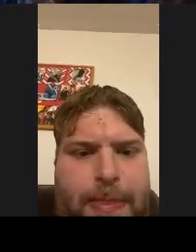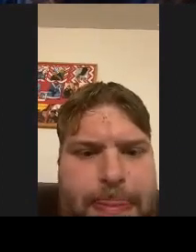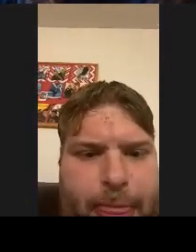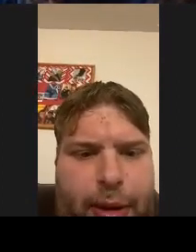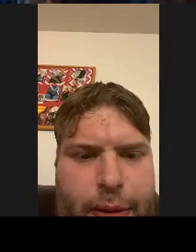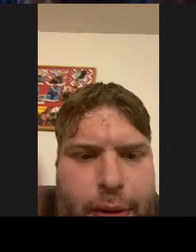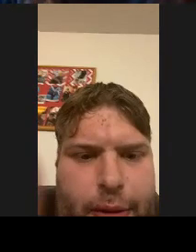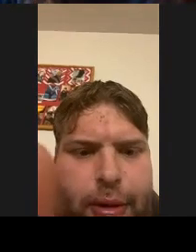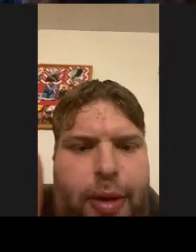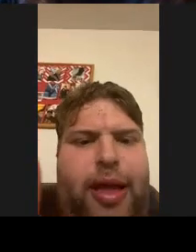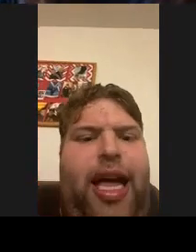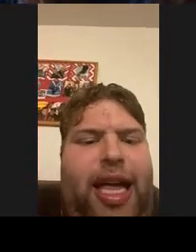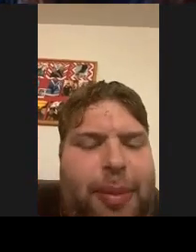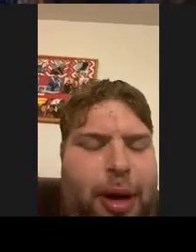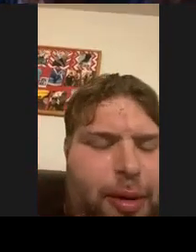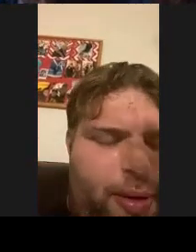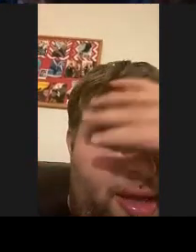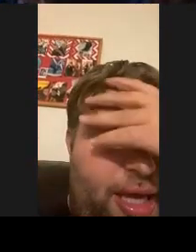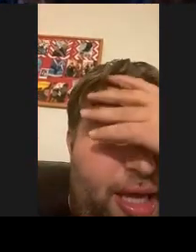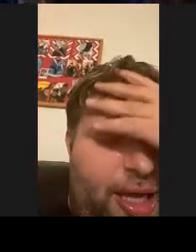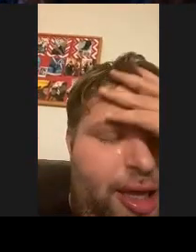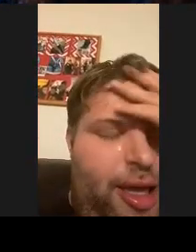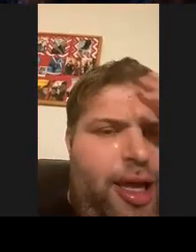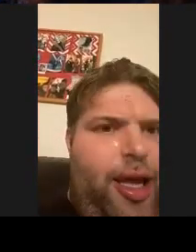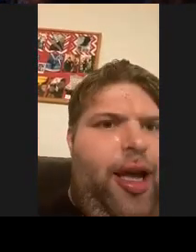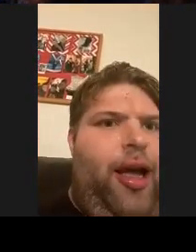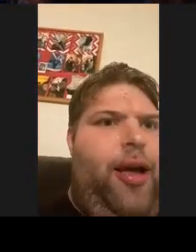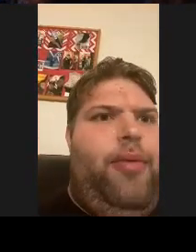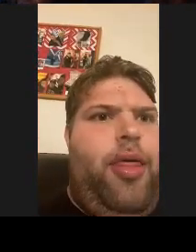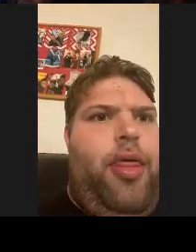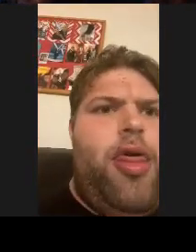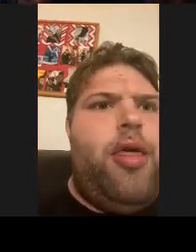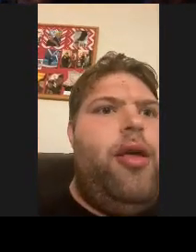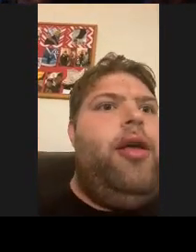Iman. yeah, Iman was saying.